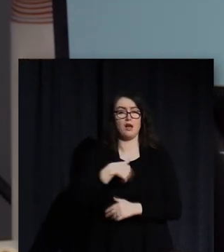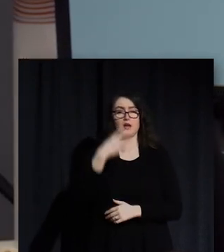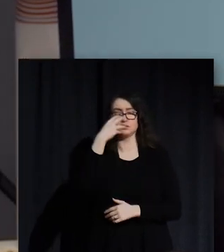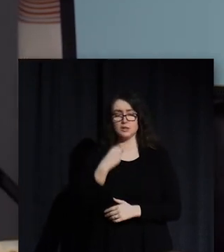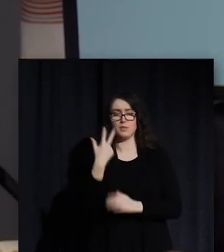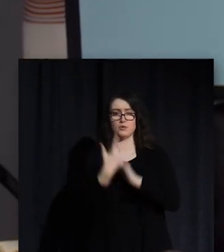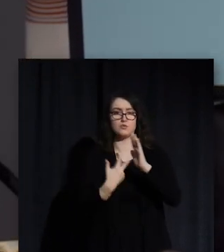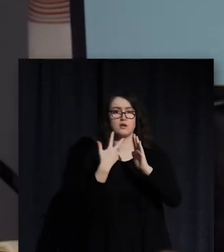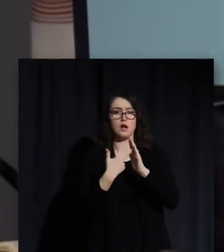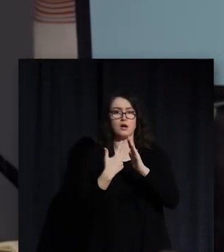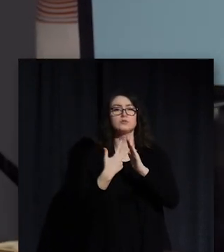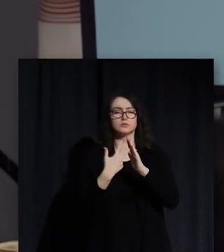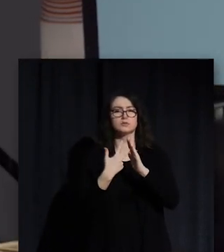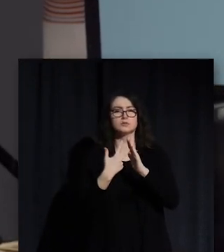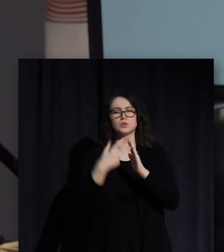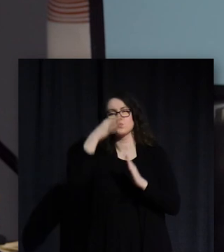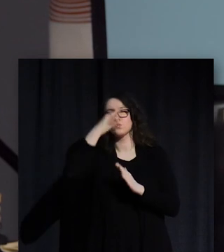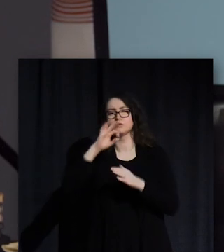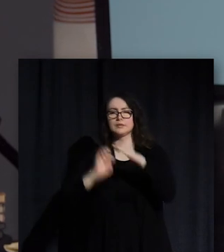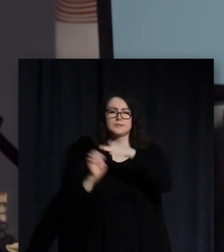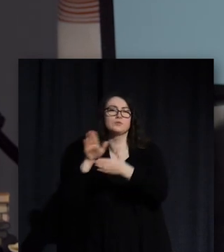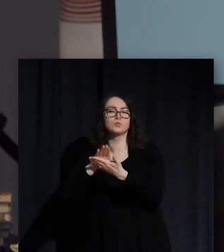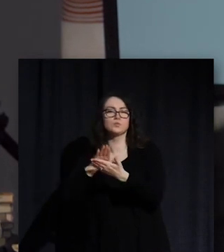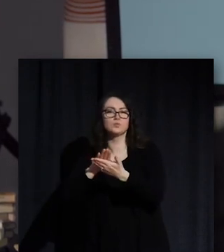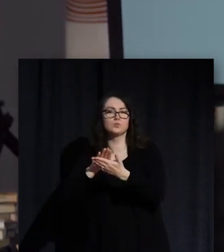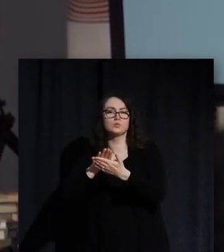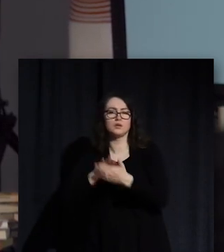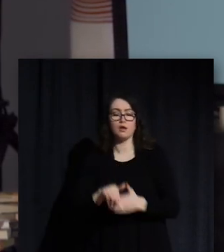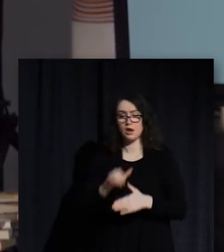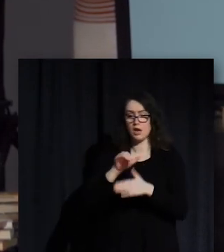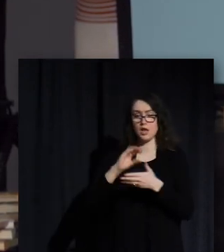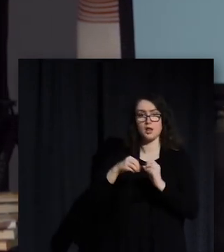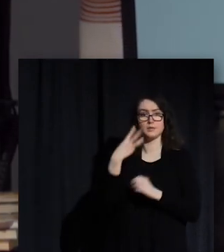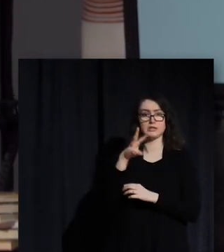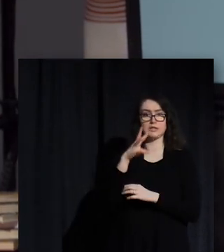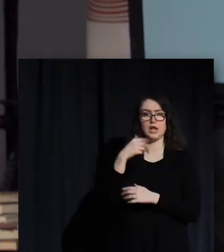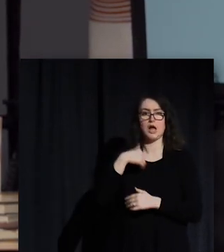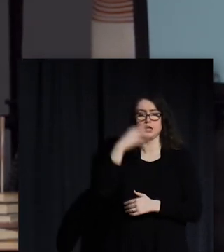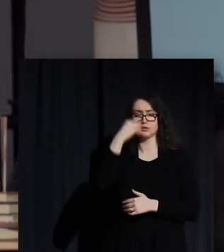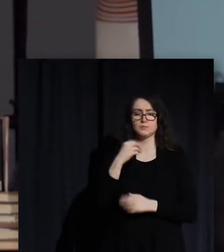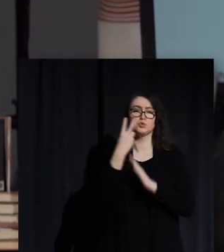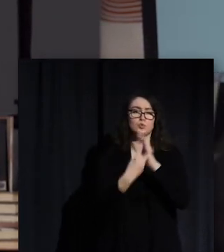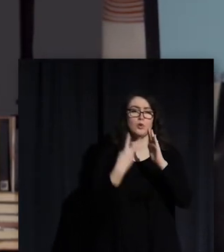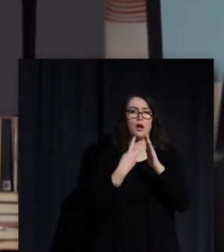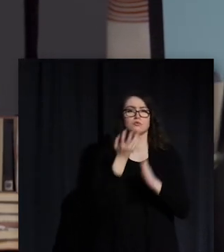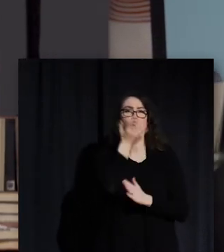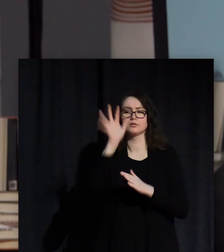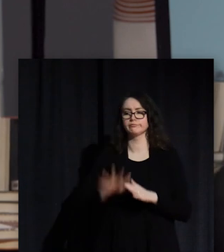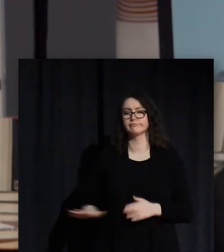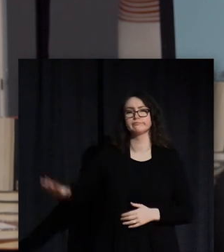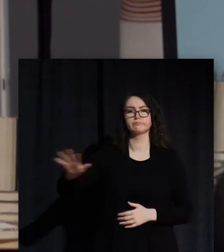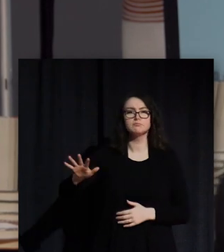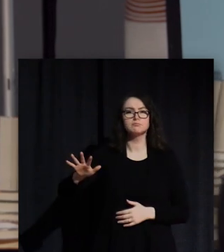of an elementary school. On night 16, I sleep for 2.5 hours in a grass field. On